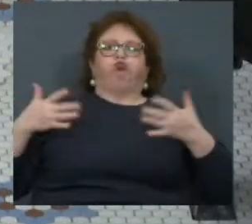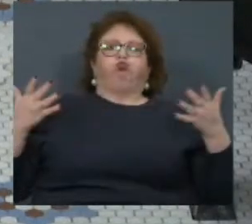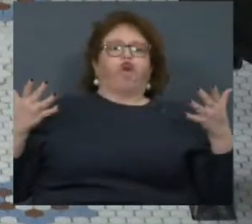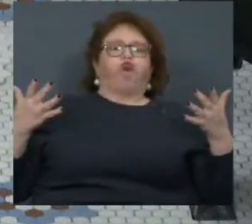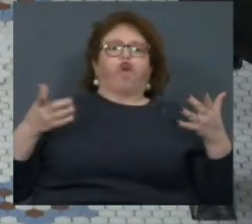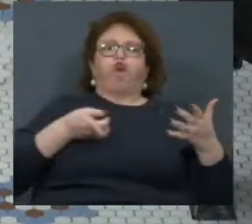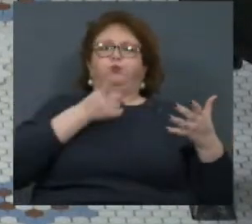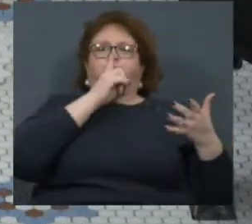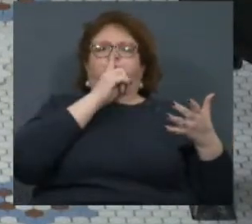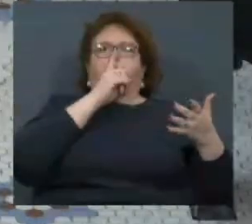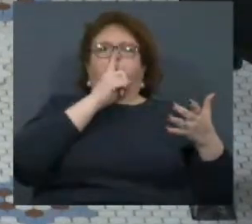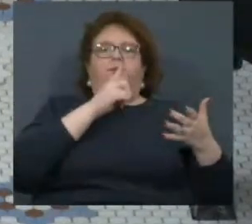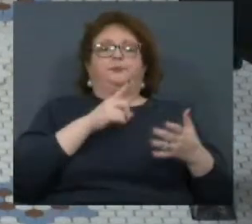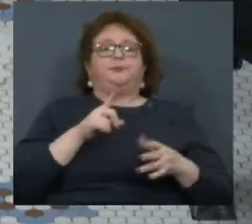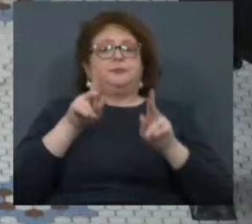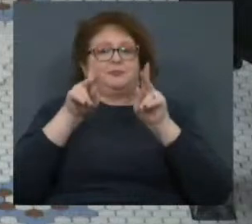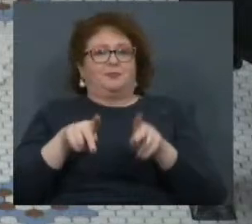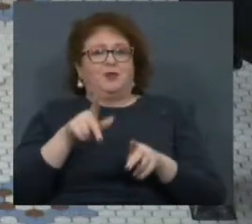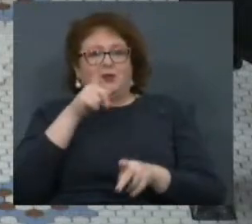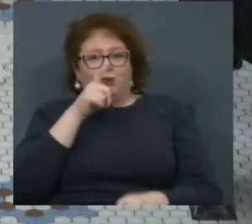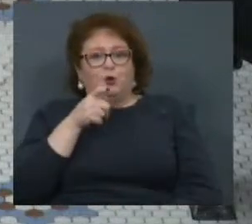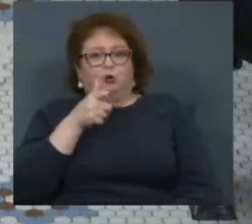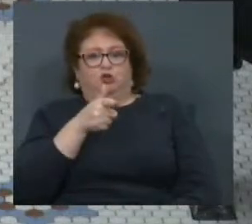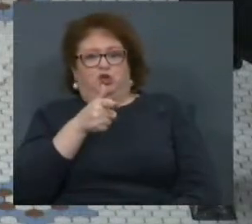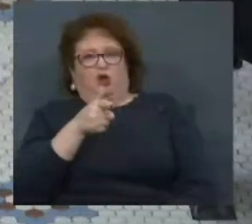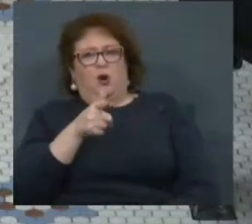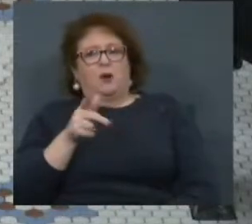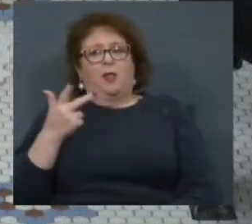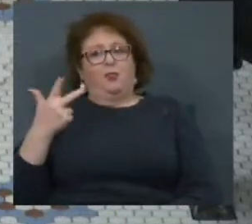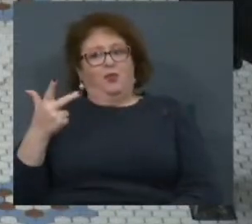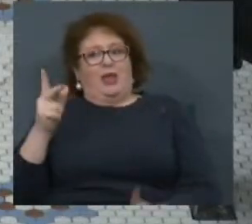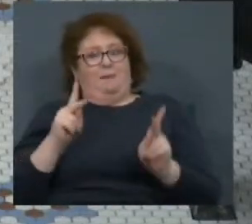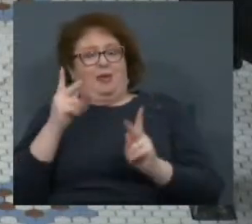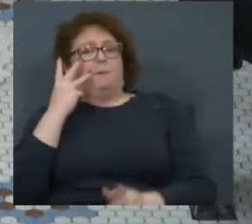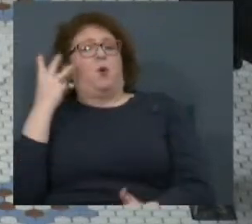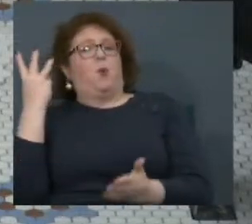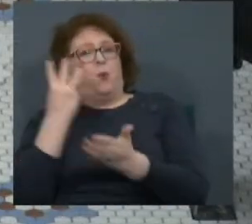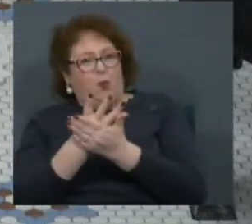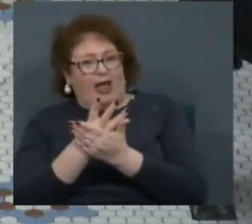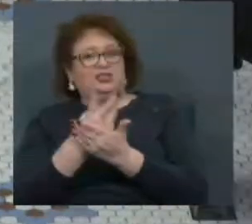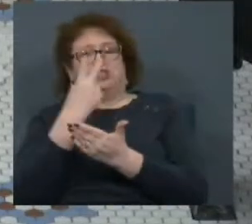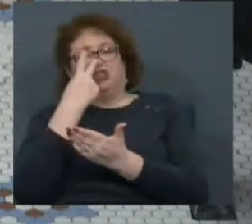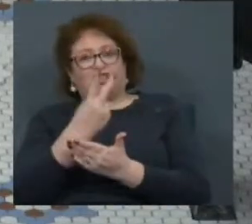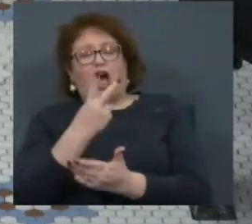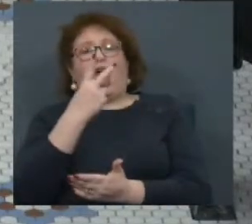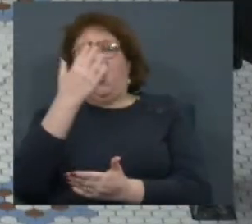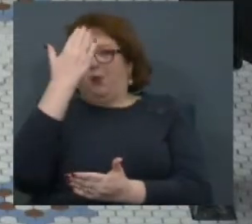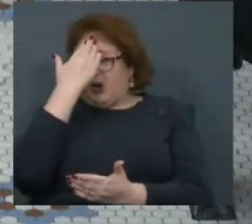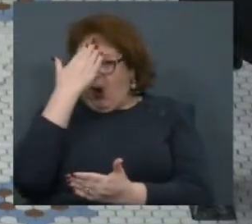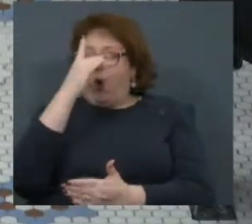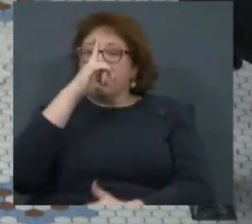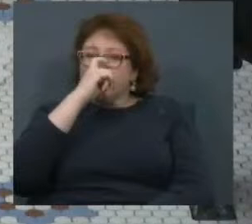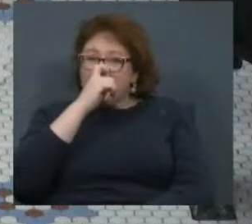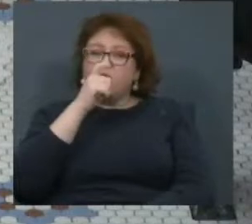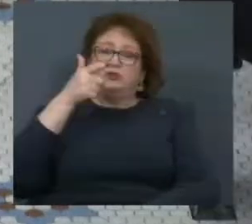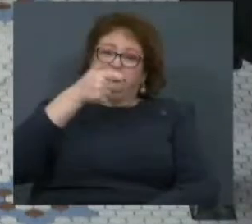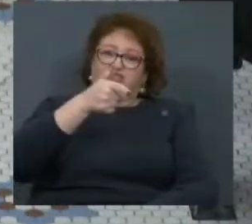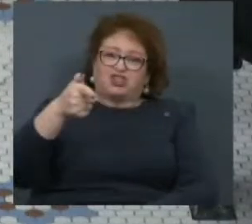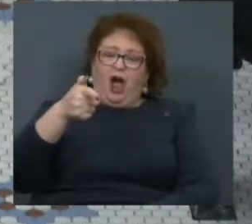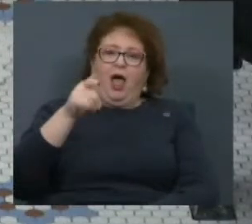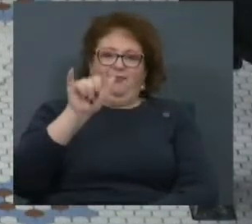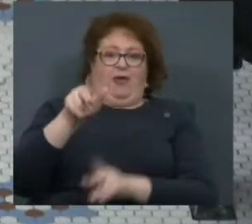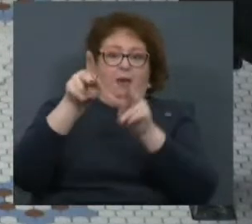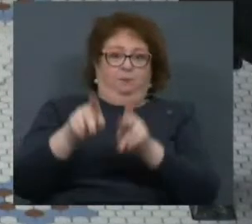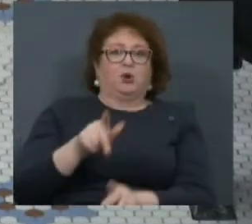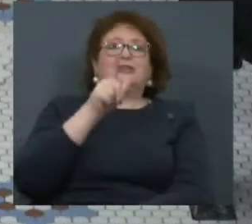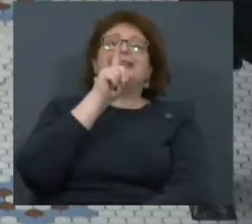person, the person who did the shooting, that 3 people said did the shooting, and we all know who did the shooting, they're free because